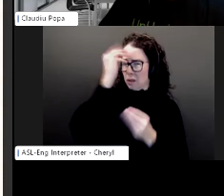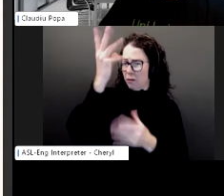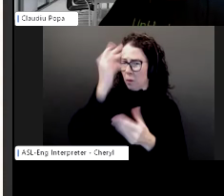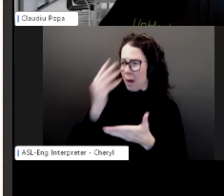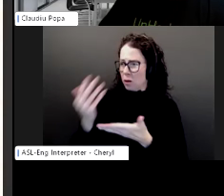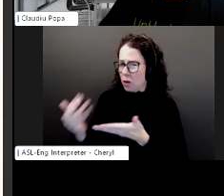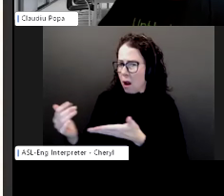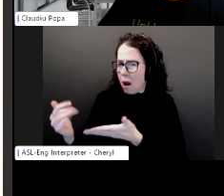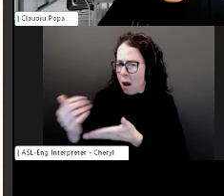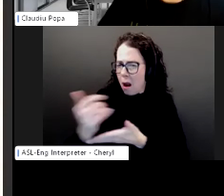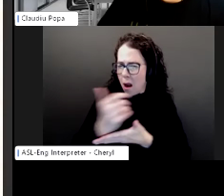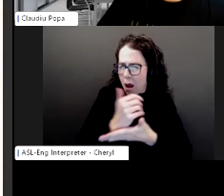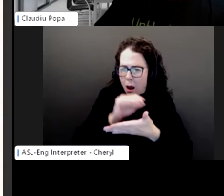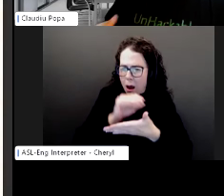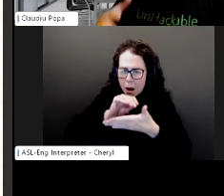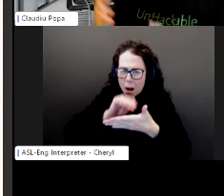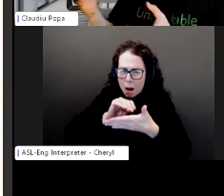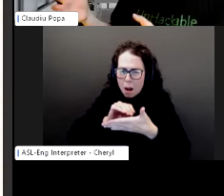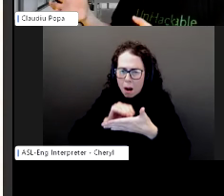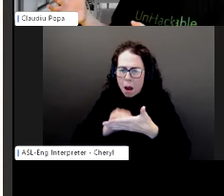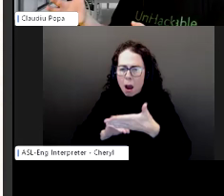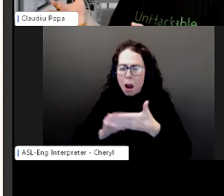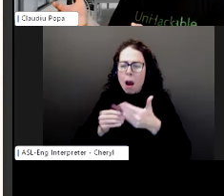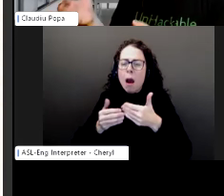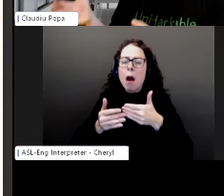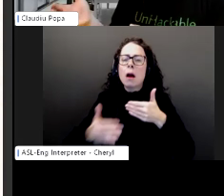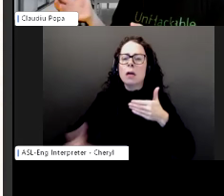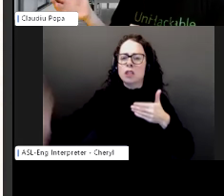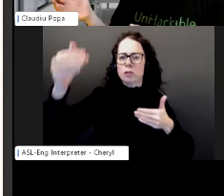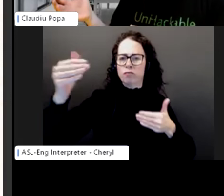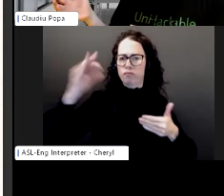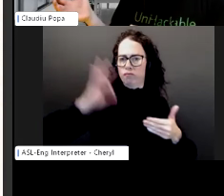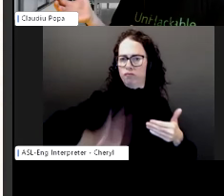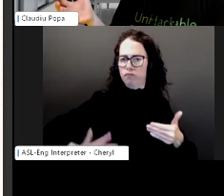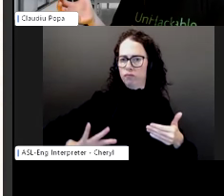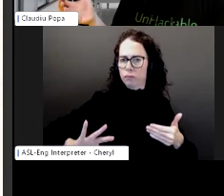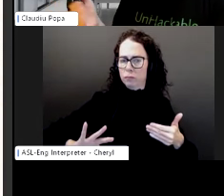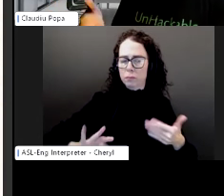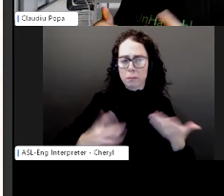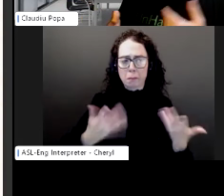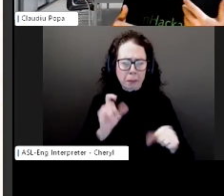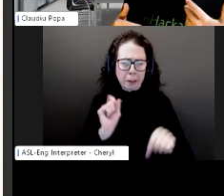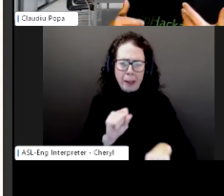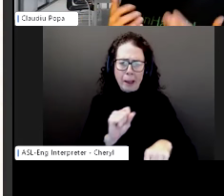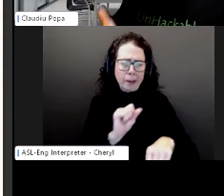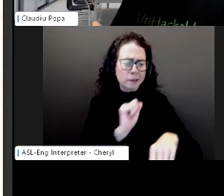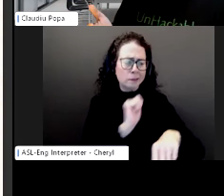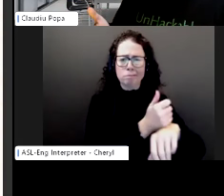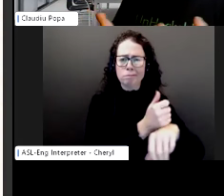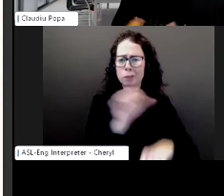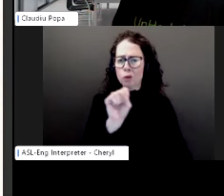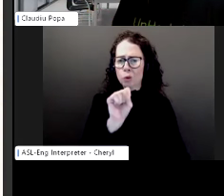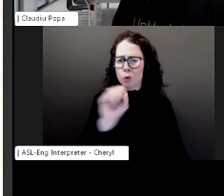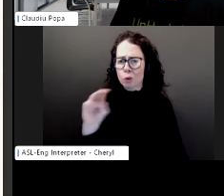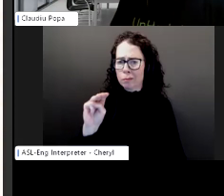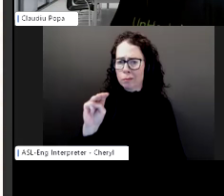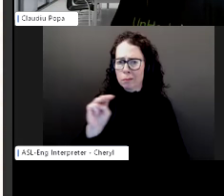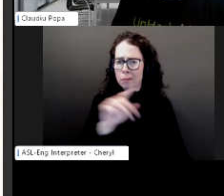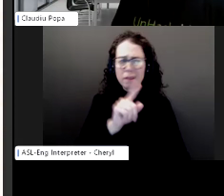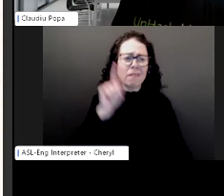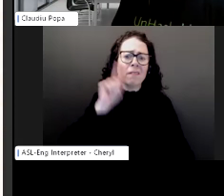build a profile, you can create fake people on social media. So if you were to receive